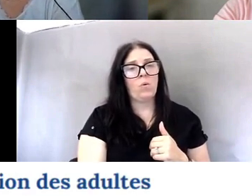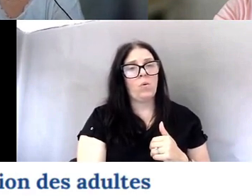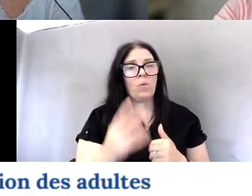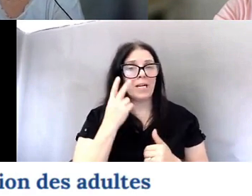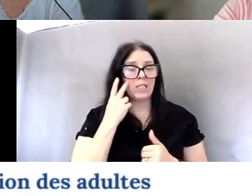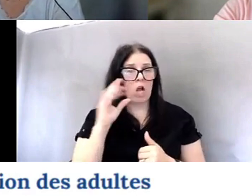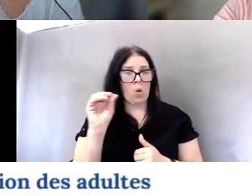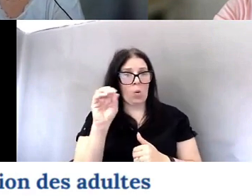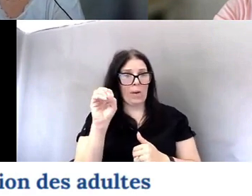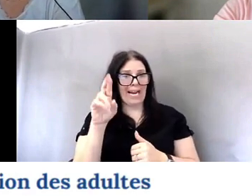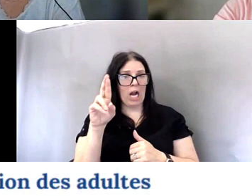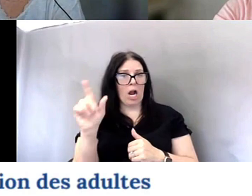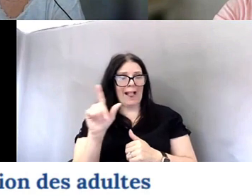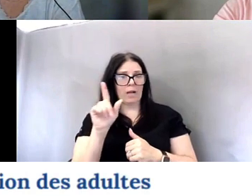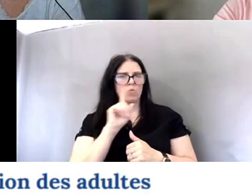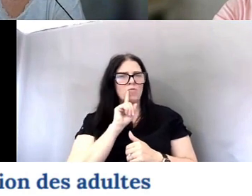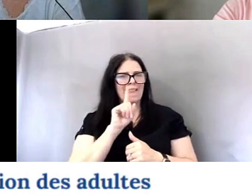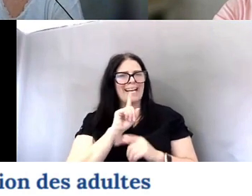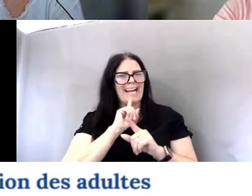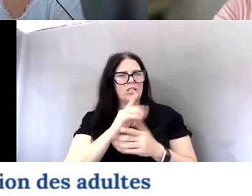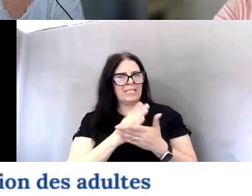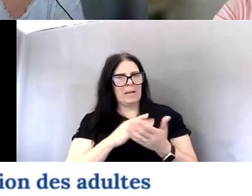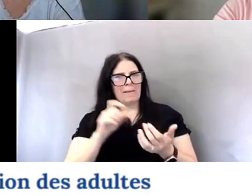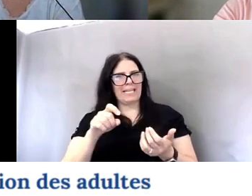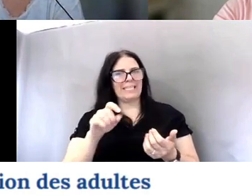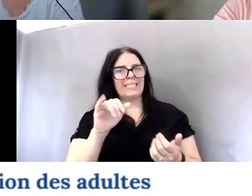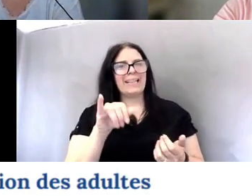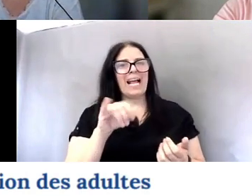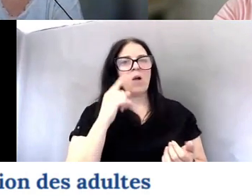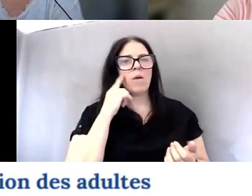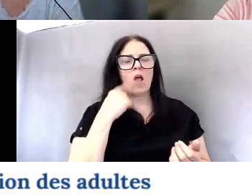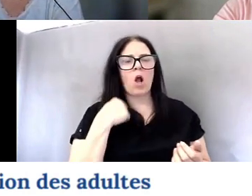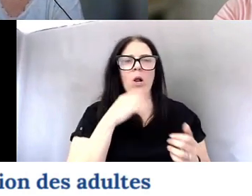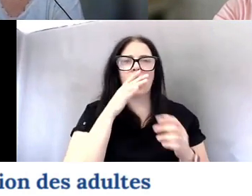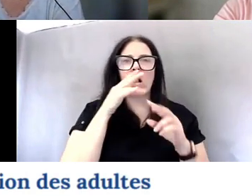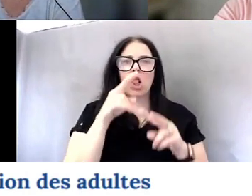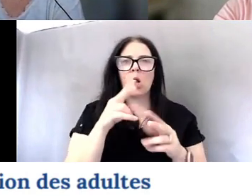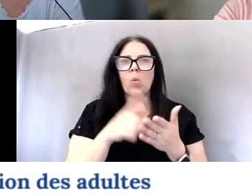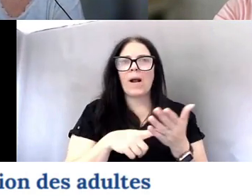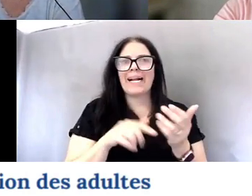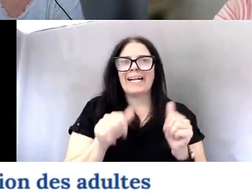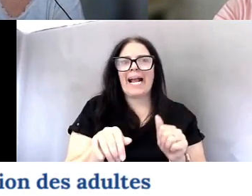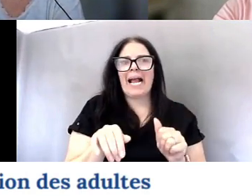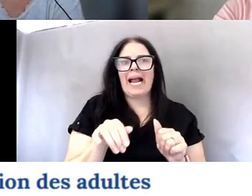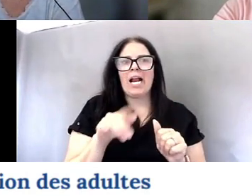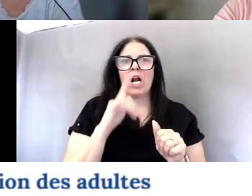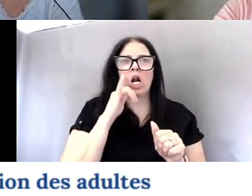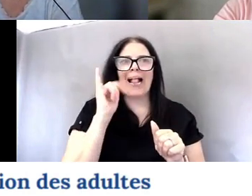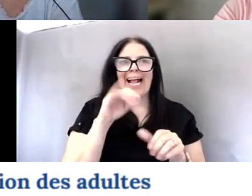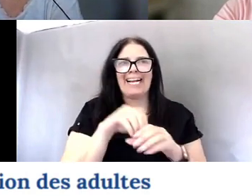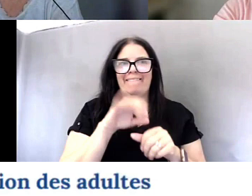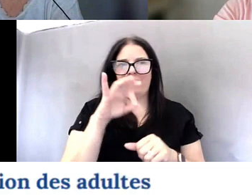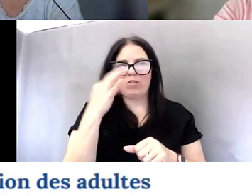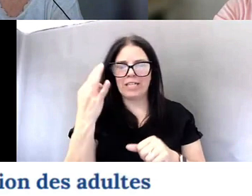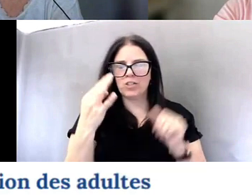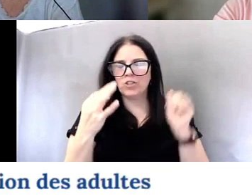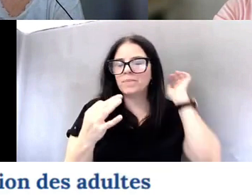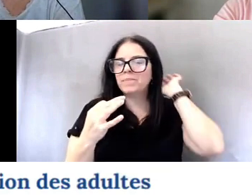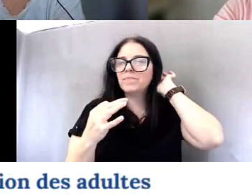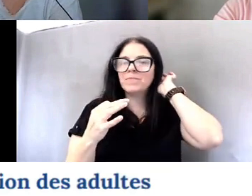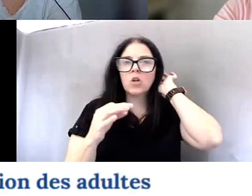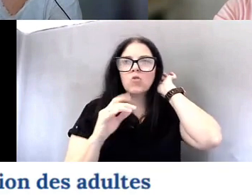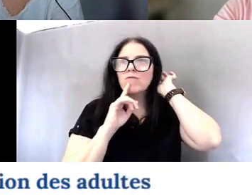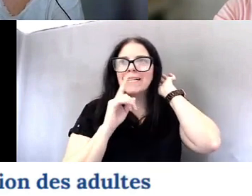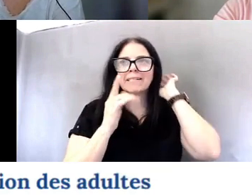answering some needs, we thought we would look into what it could be in French. There aren't as many